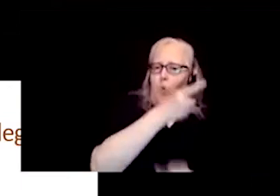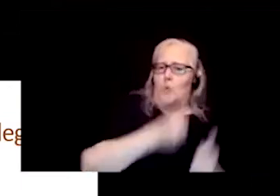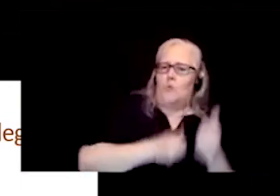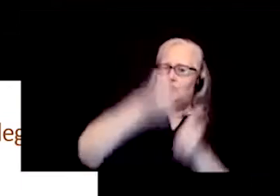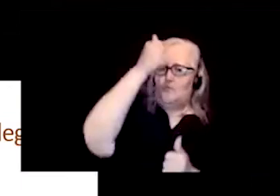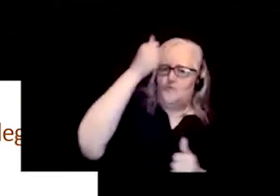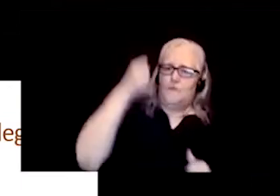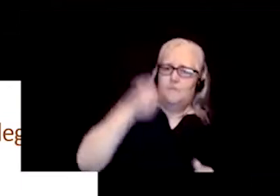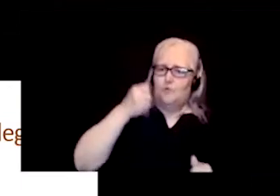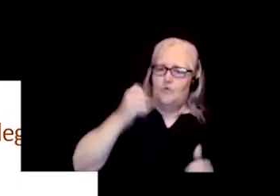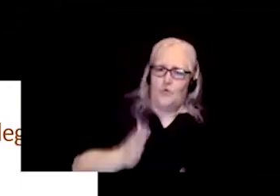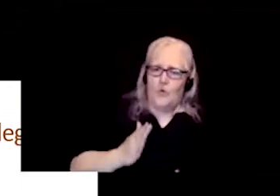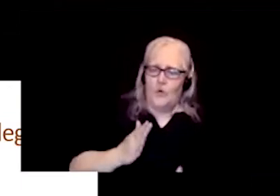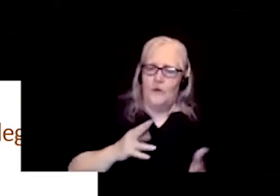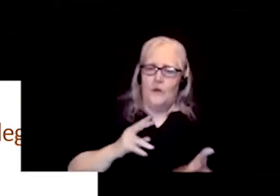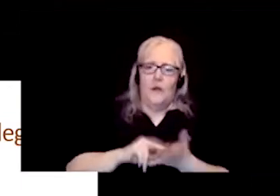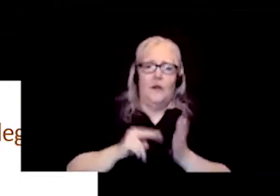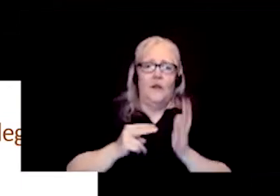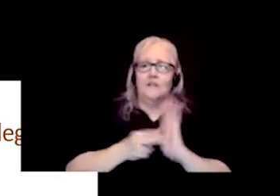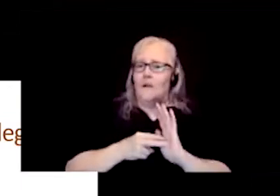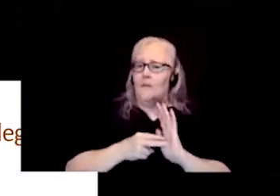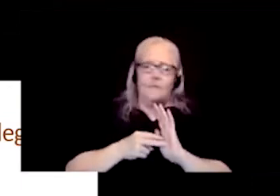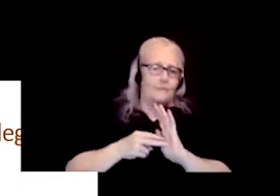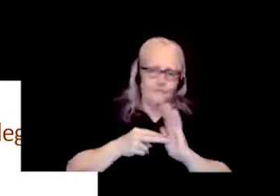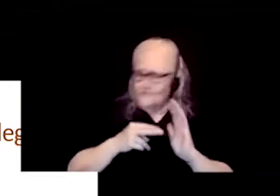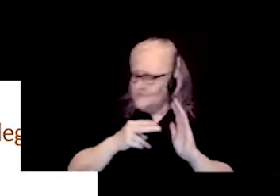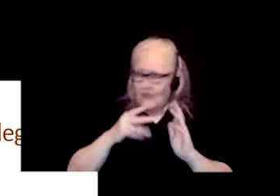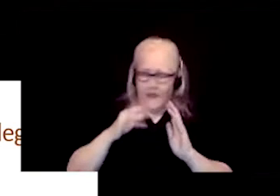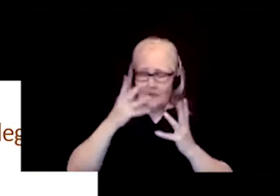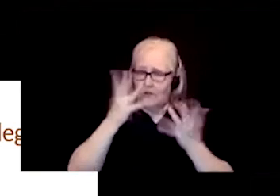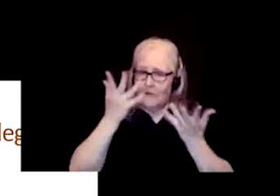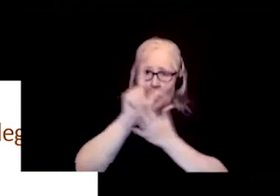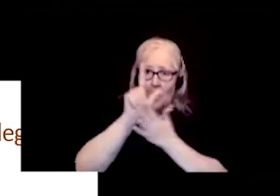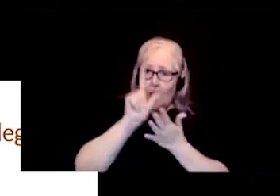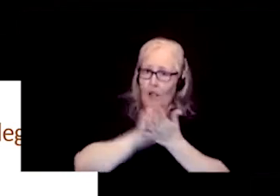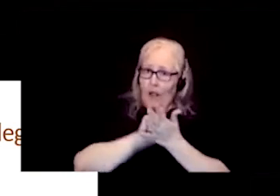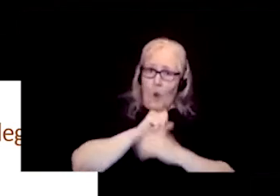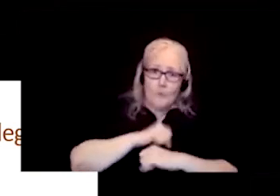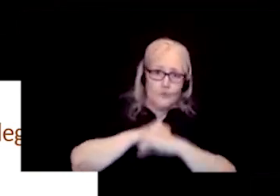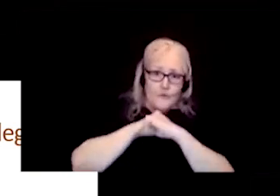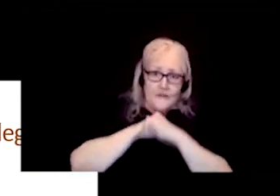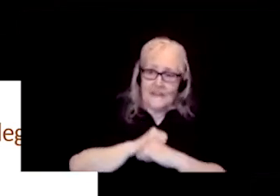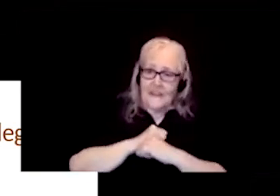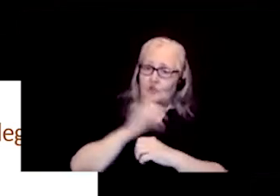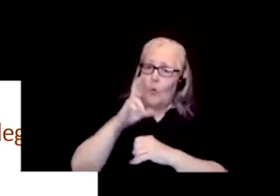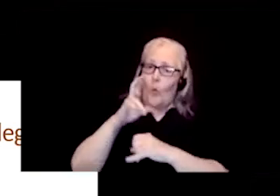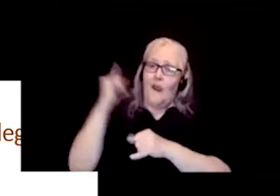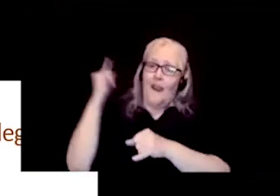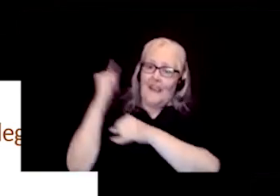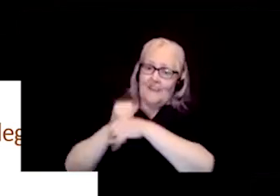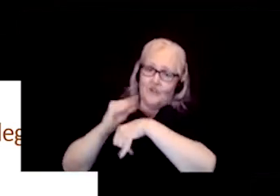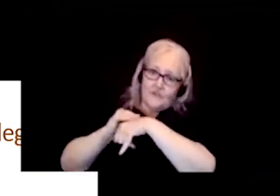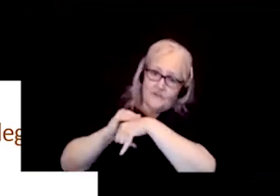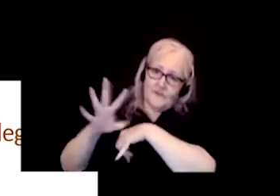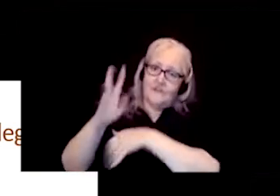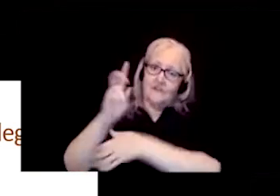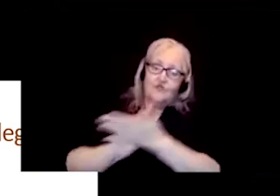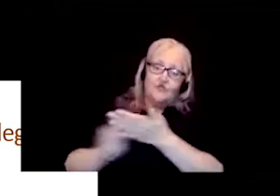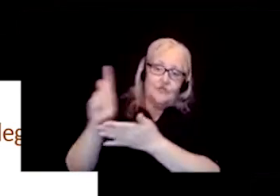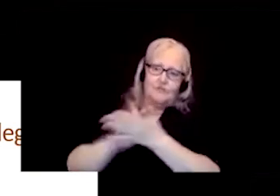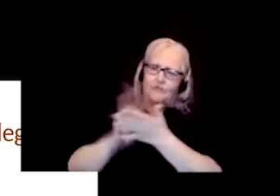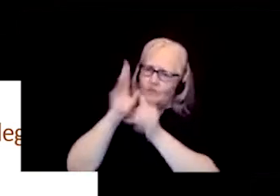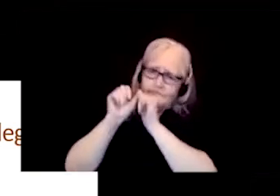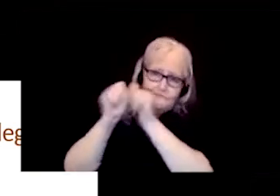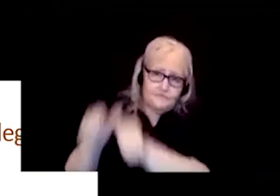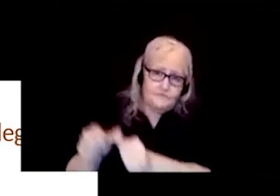legal protections to check these structural and institutional forms of discrimination, as well as denying legal remedies